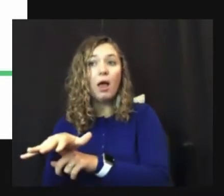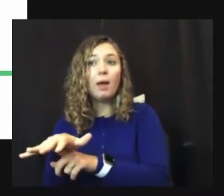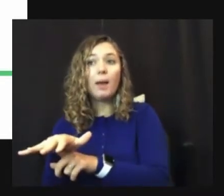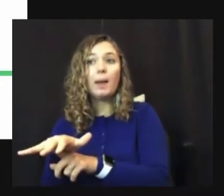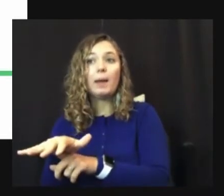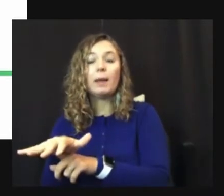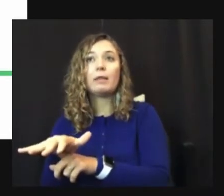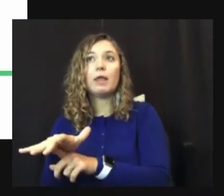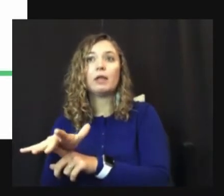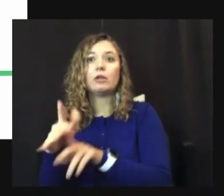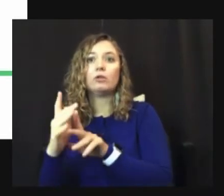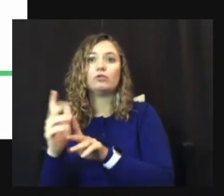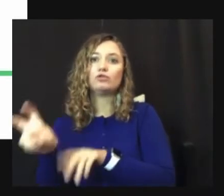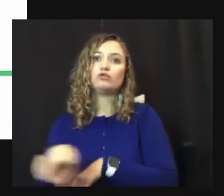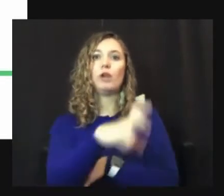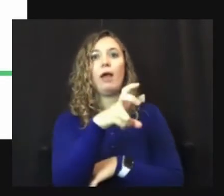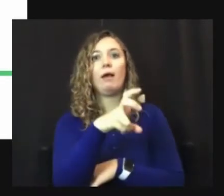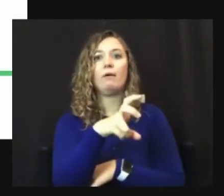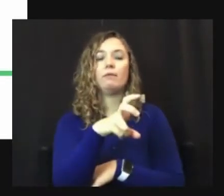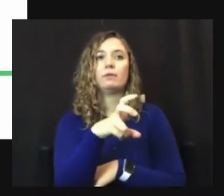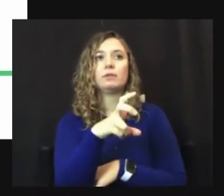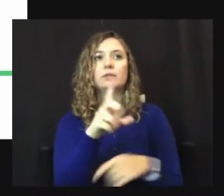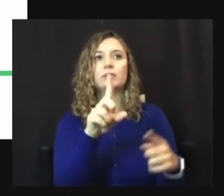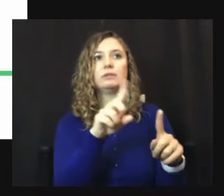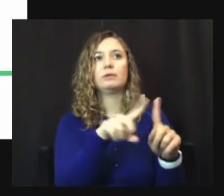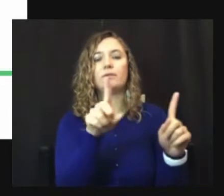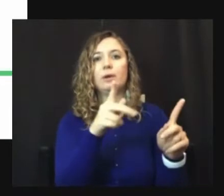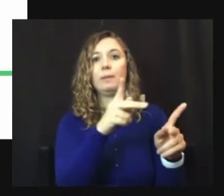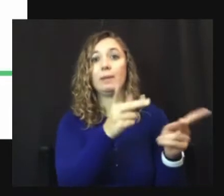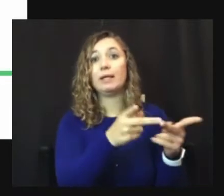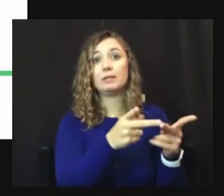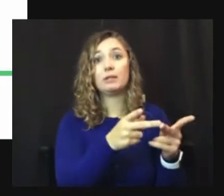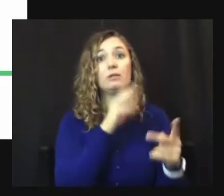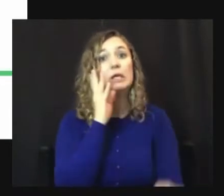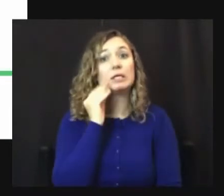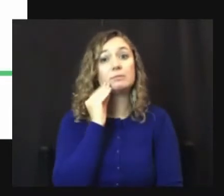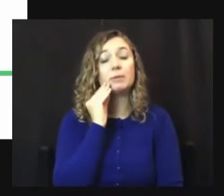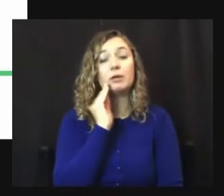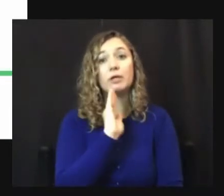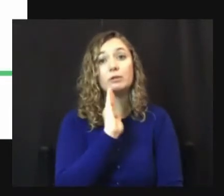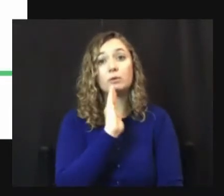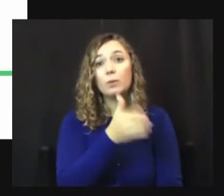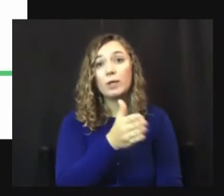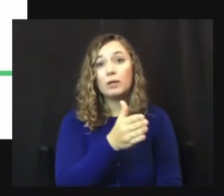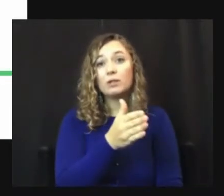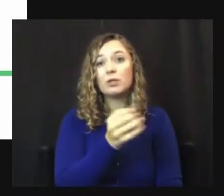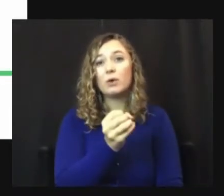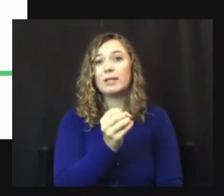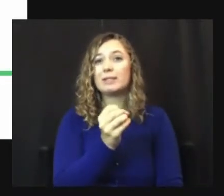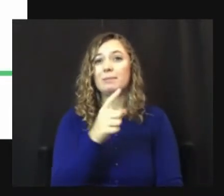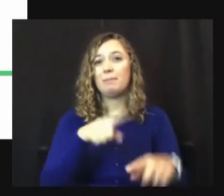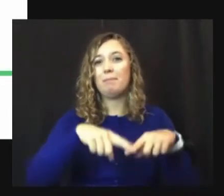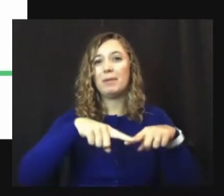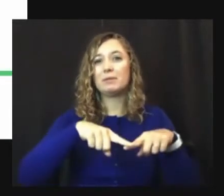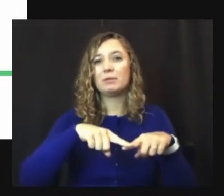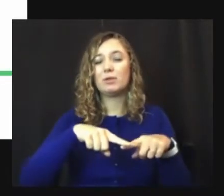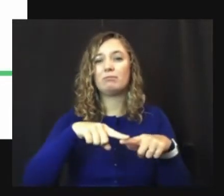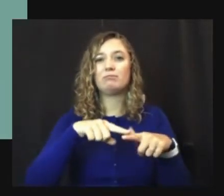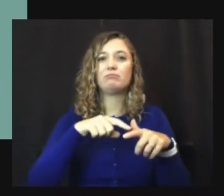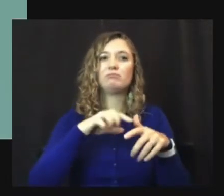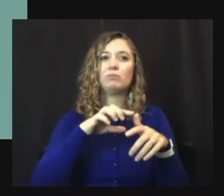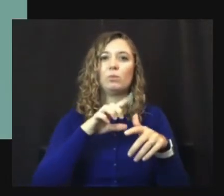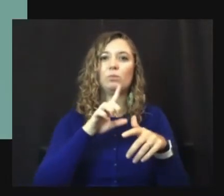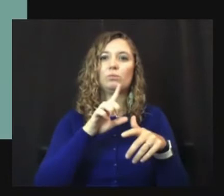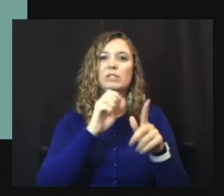go somewhere else later in the day and you do. So these things are contextual too.